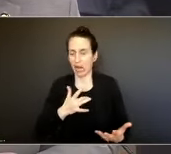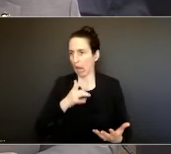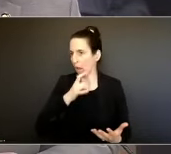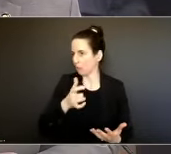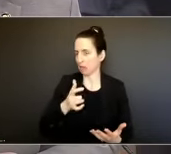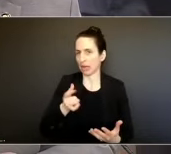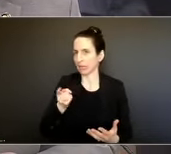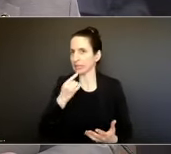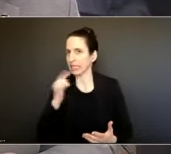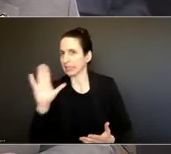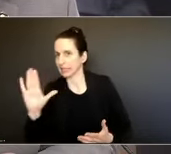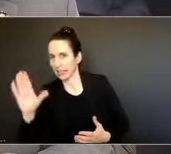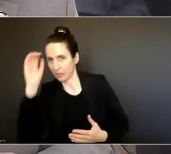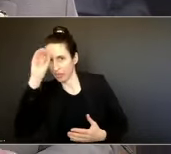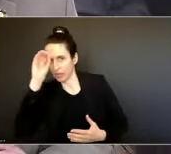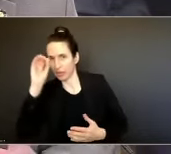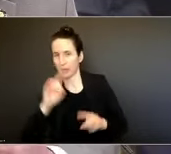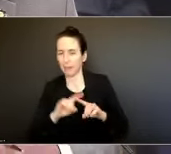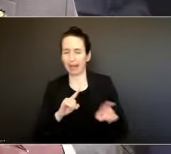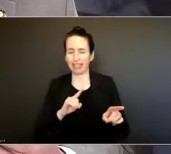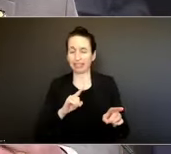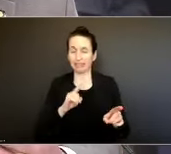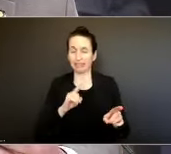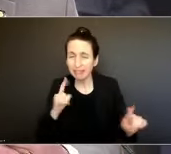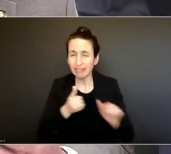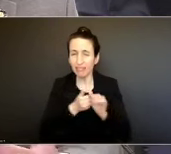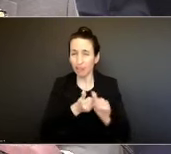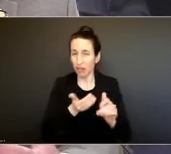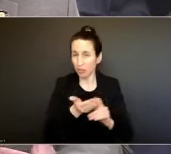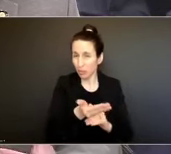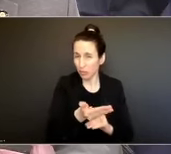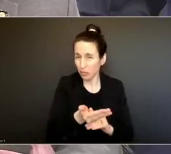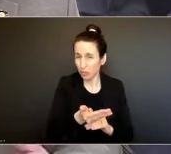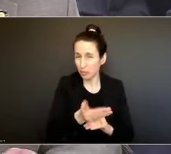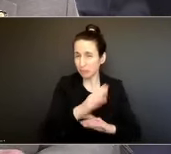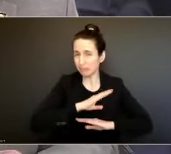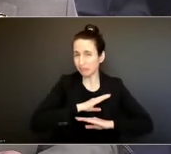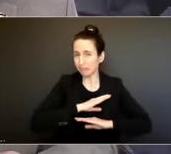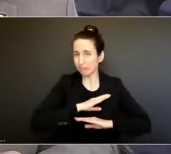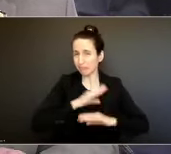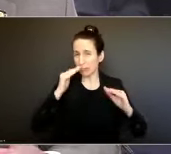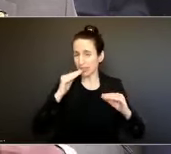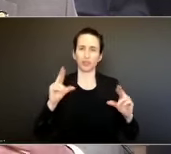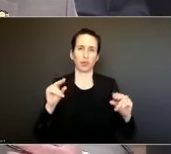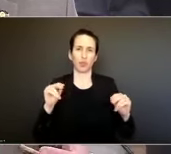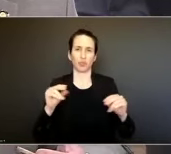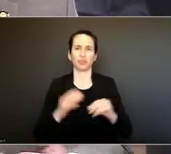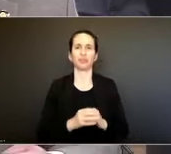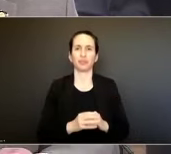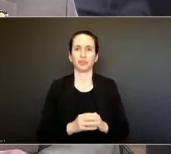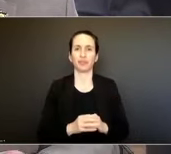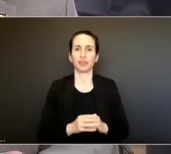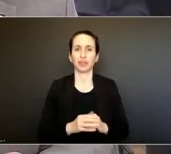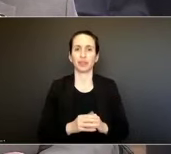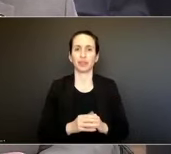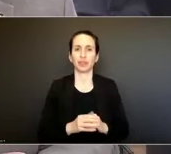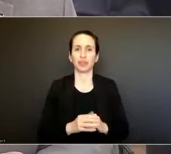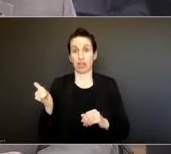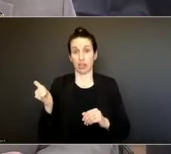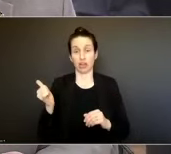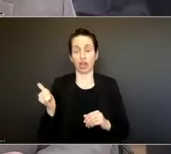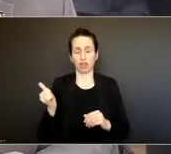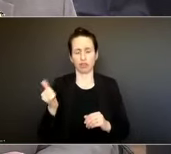the expectations. And so this is another directive from those of us that are working